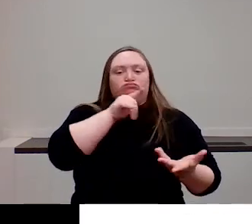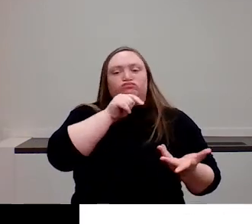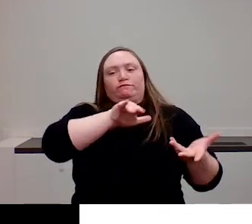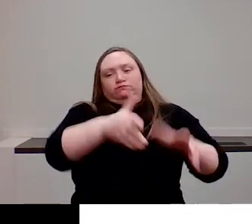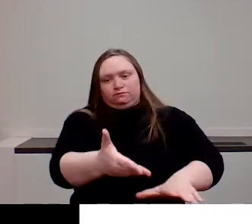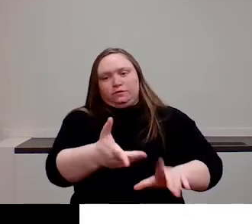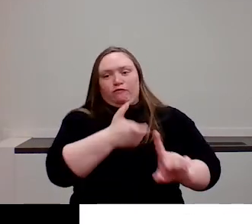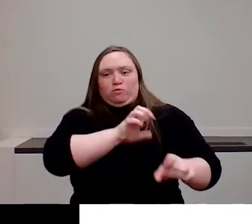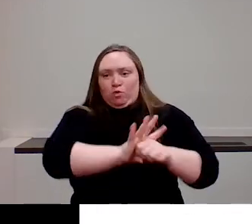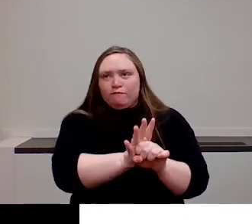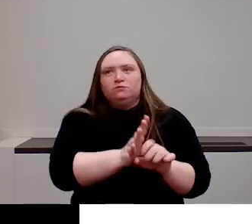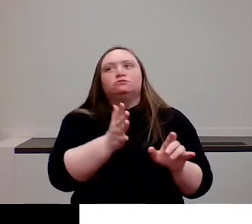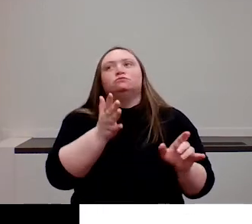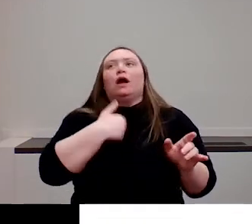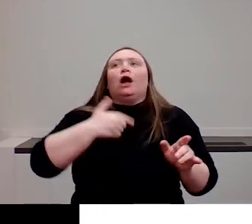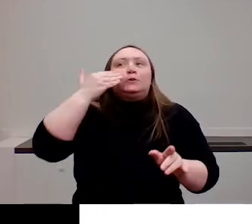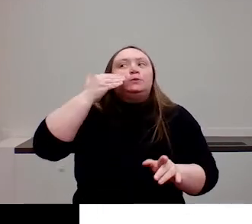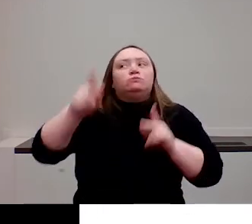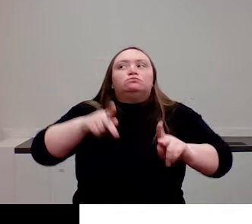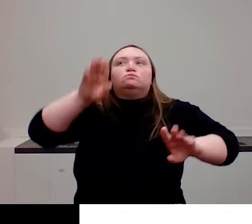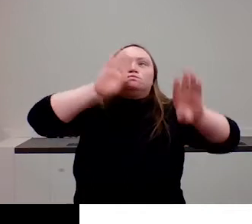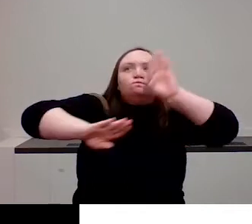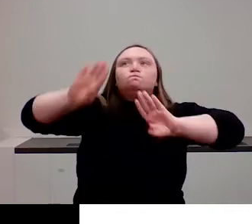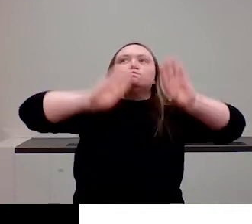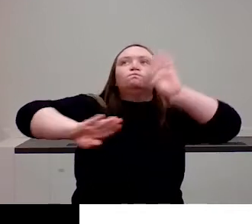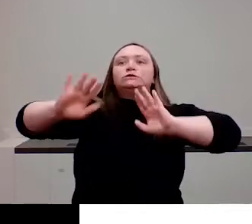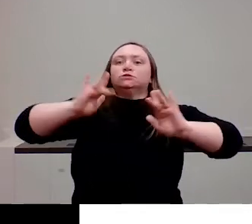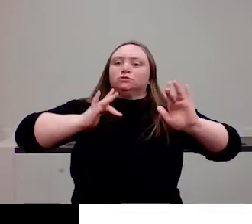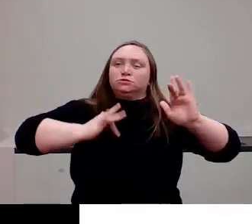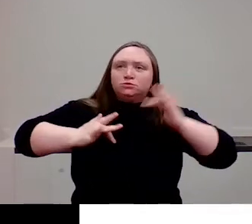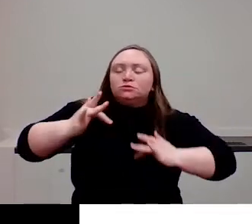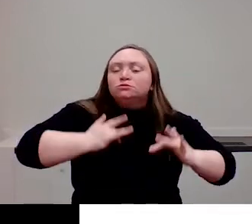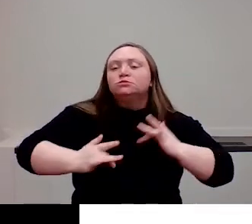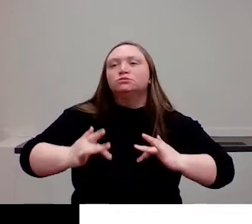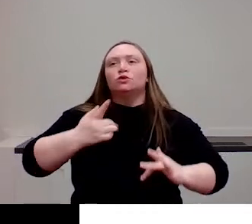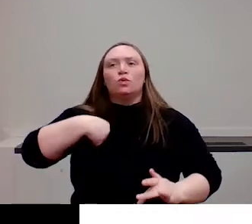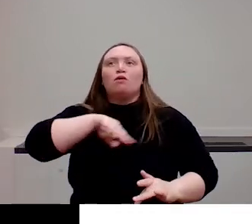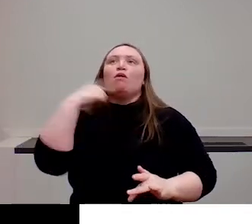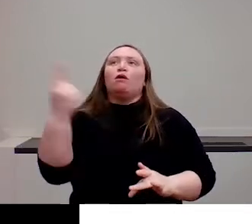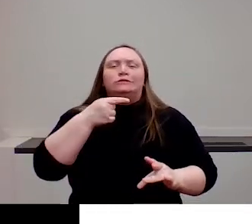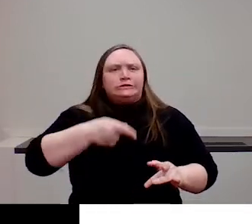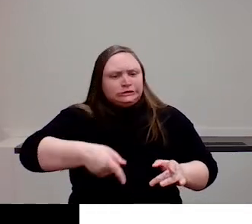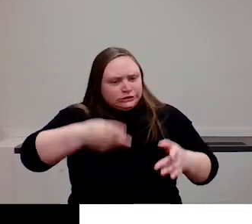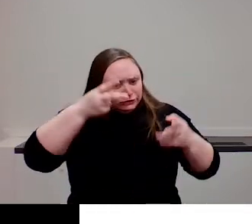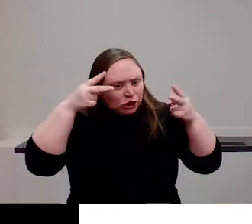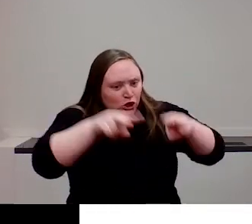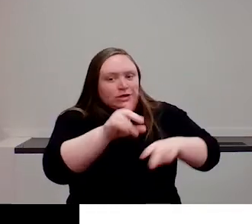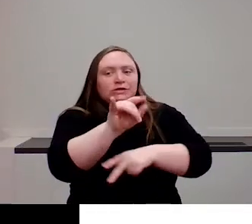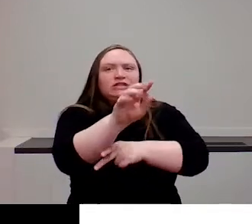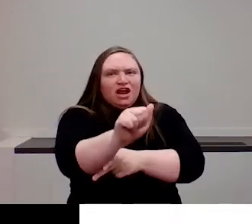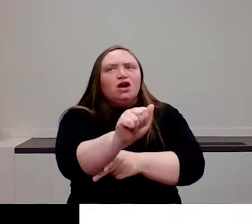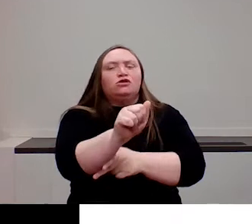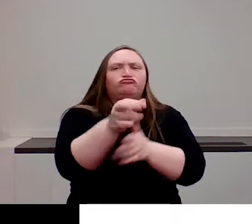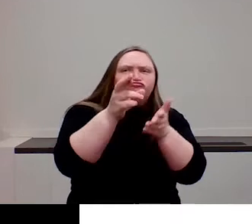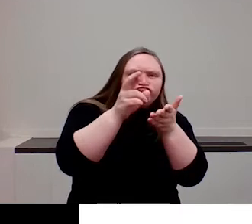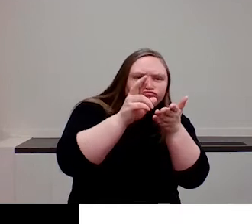I understand that people are worried and concerned. We are always reviewing the data. We don't take any of these